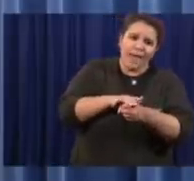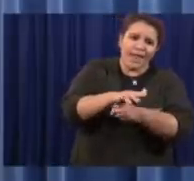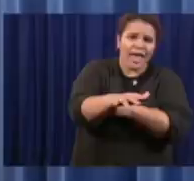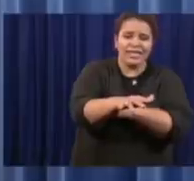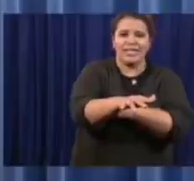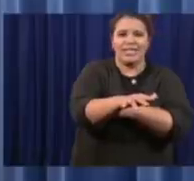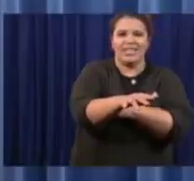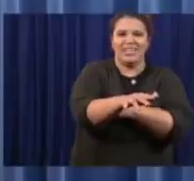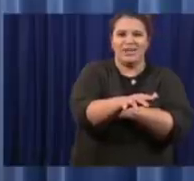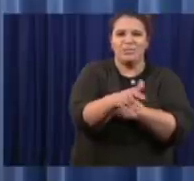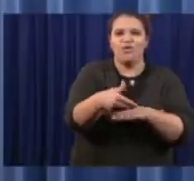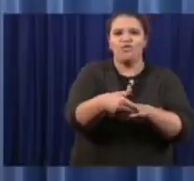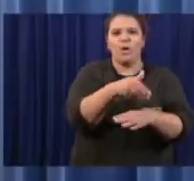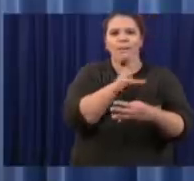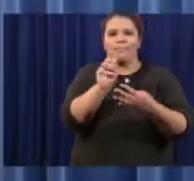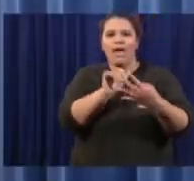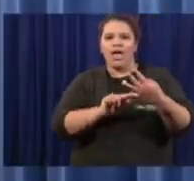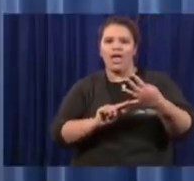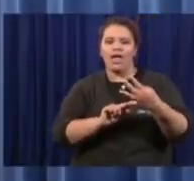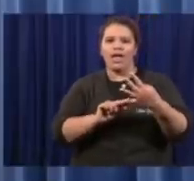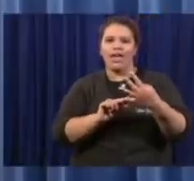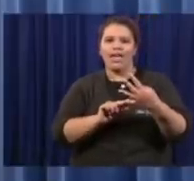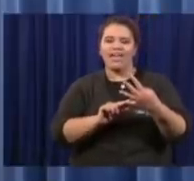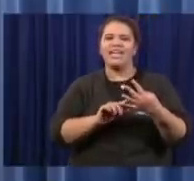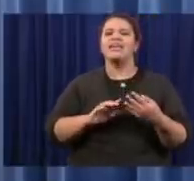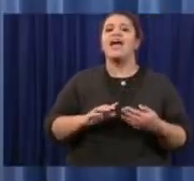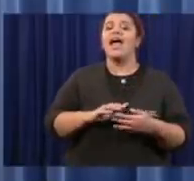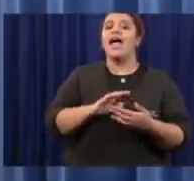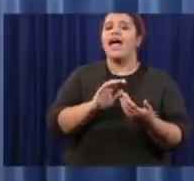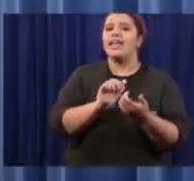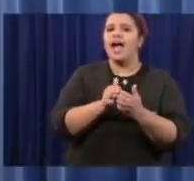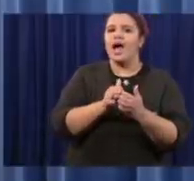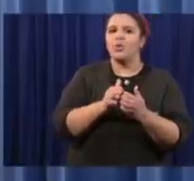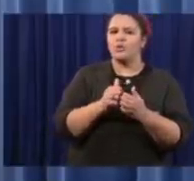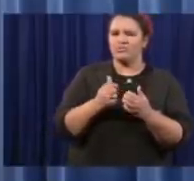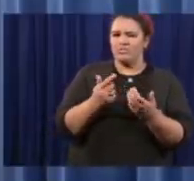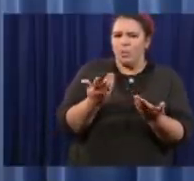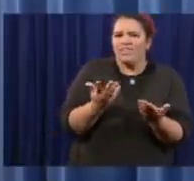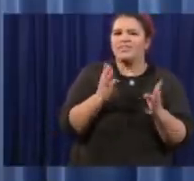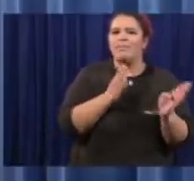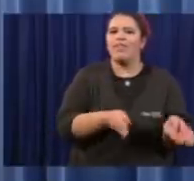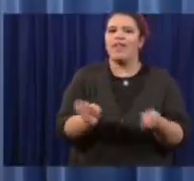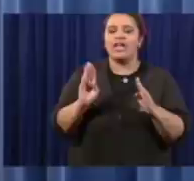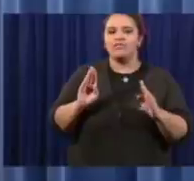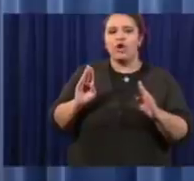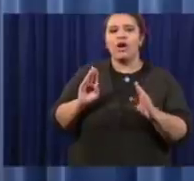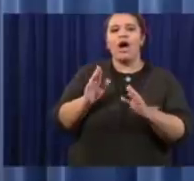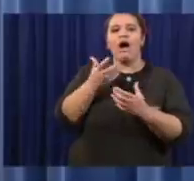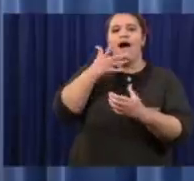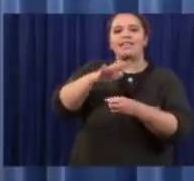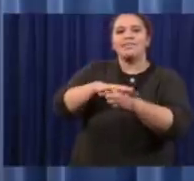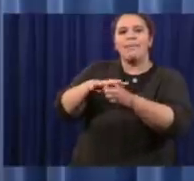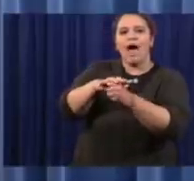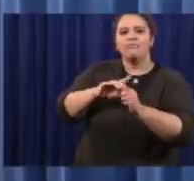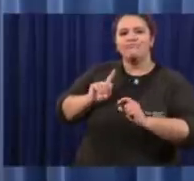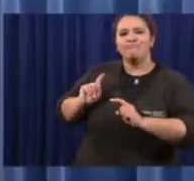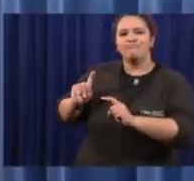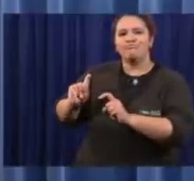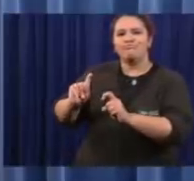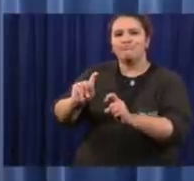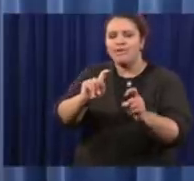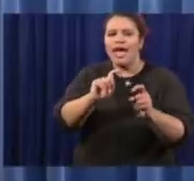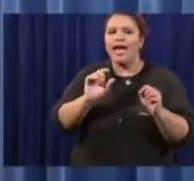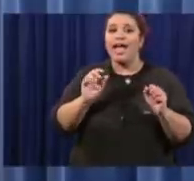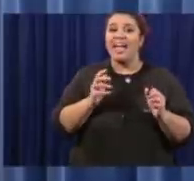be able to detect hot spots as they emerge and take in all the demographic and vulnerable